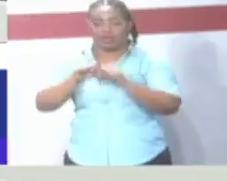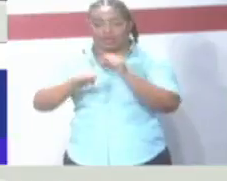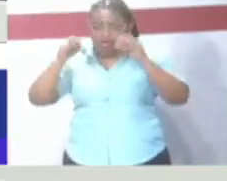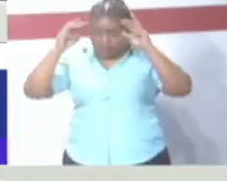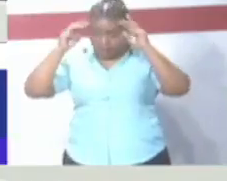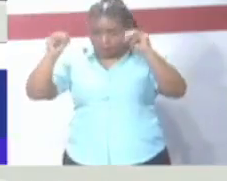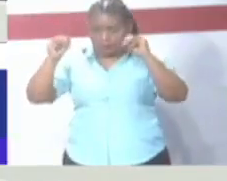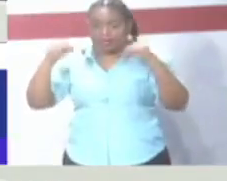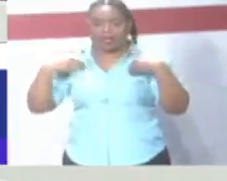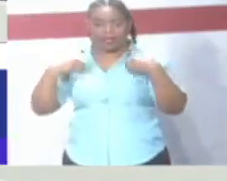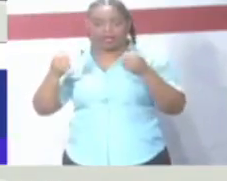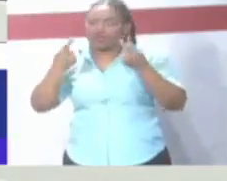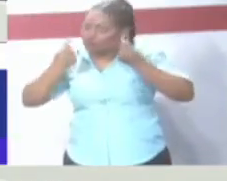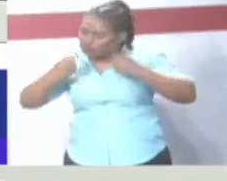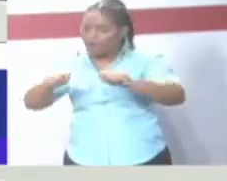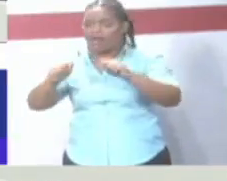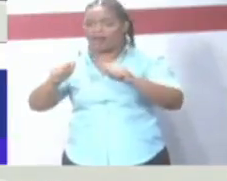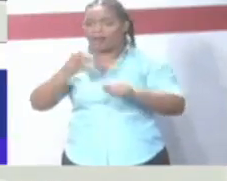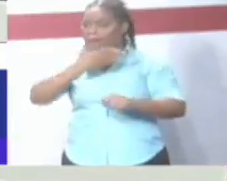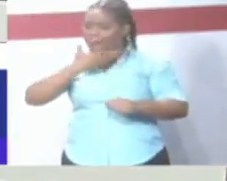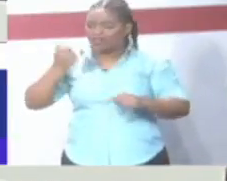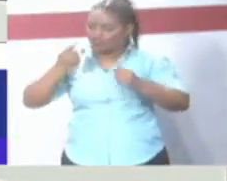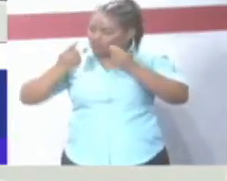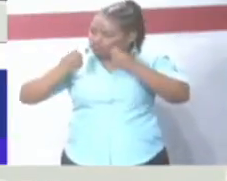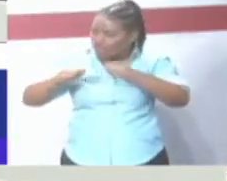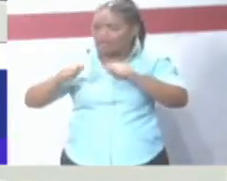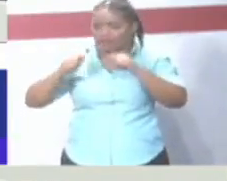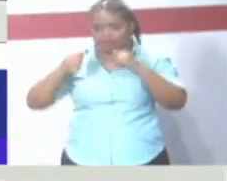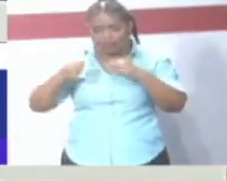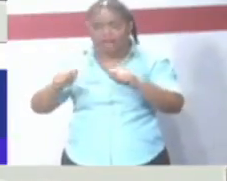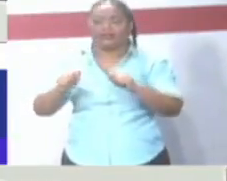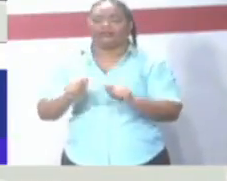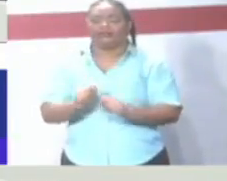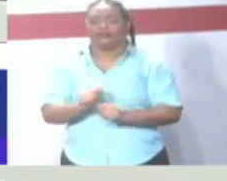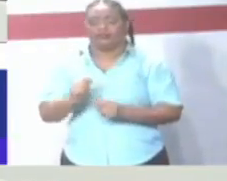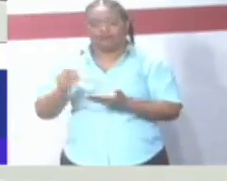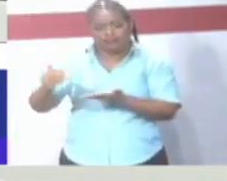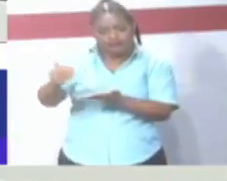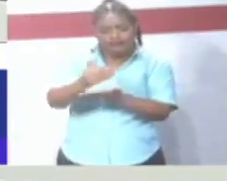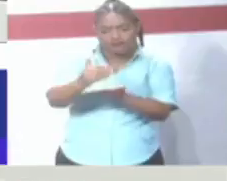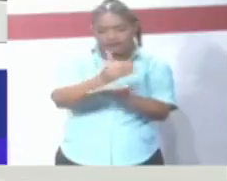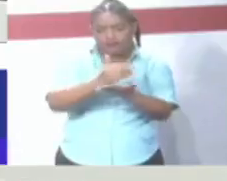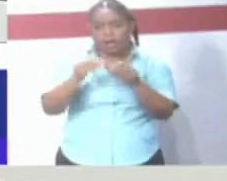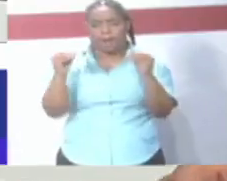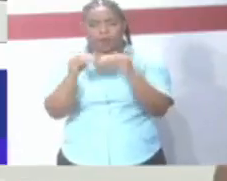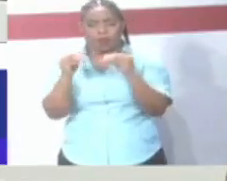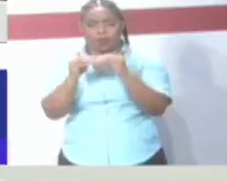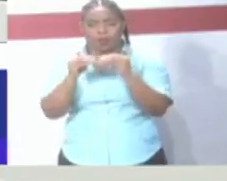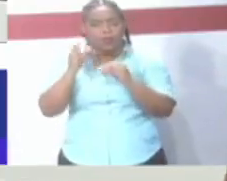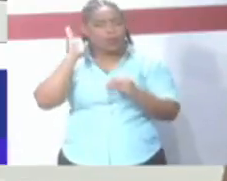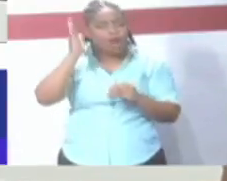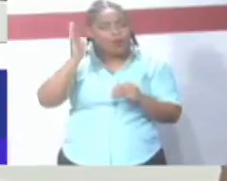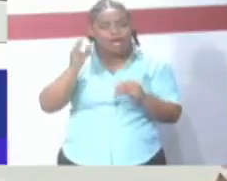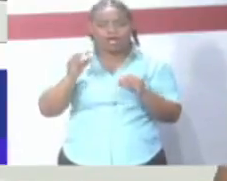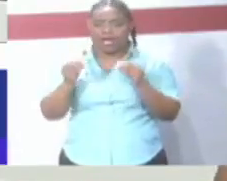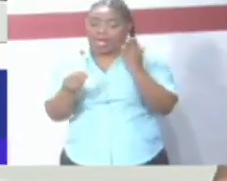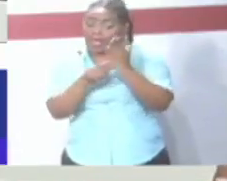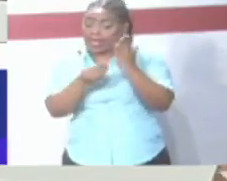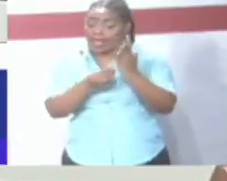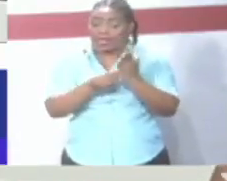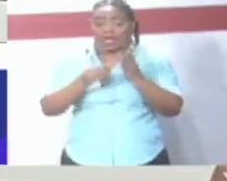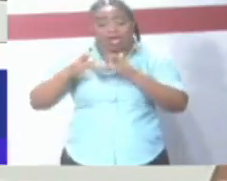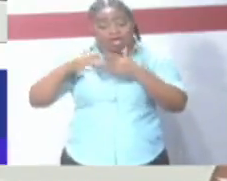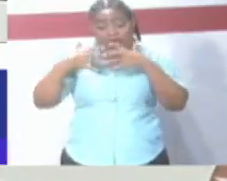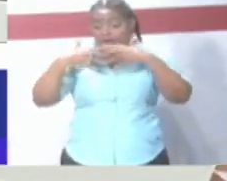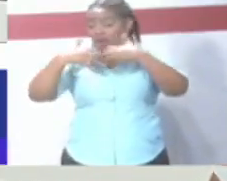limited resources, and I'd like to remind everyone that this is the same staff. We may be adding ventilators, we may be adding dialysis